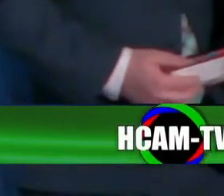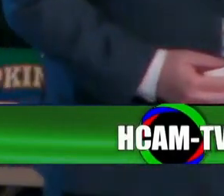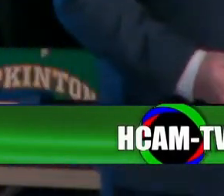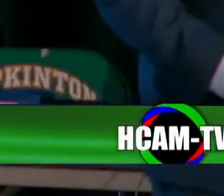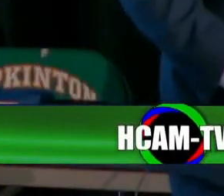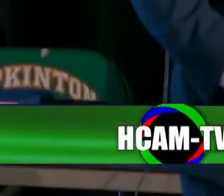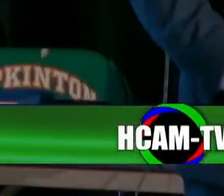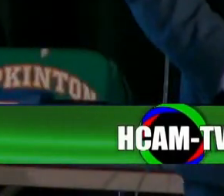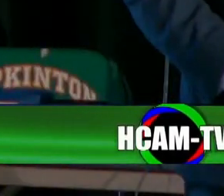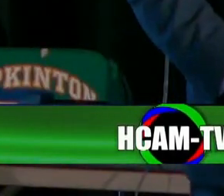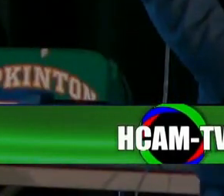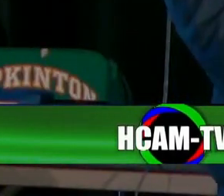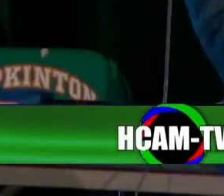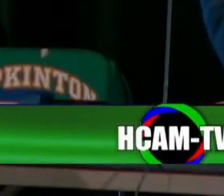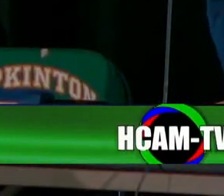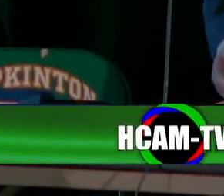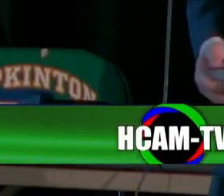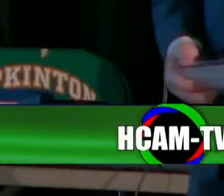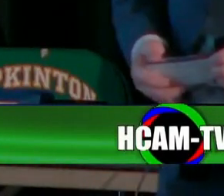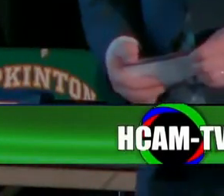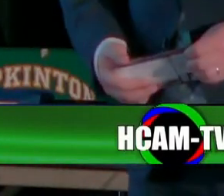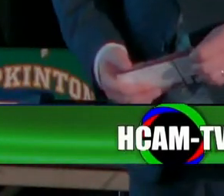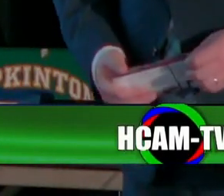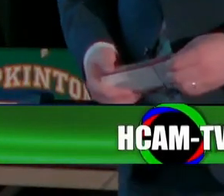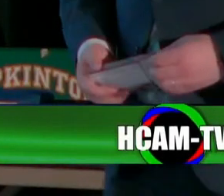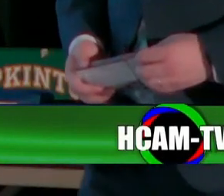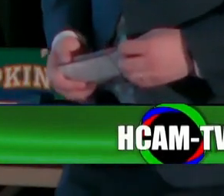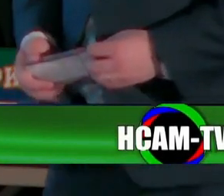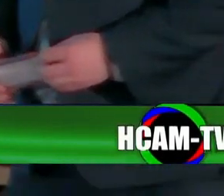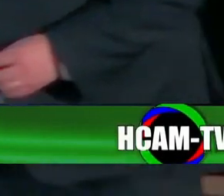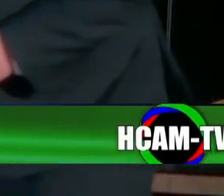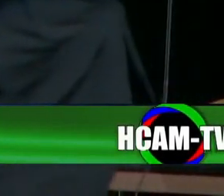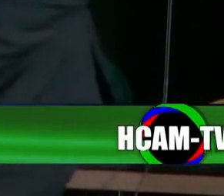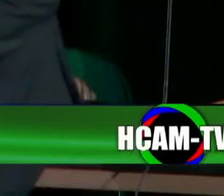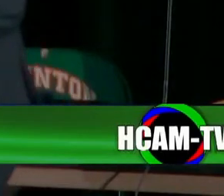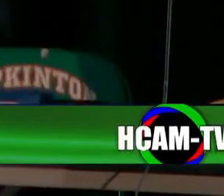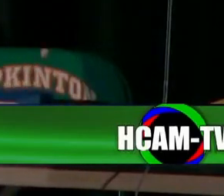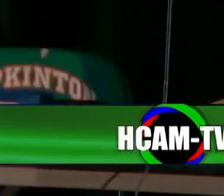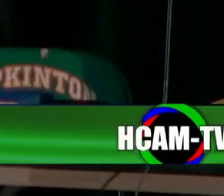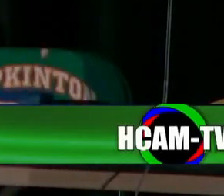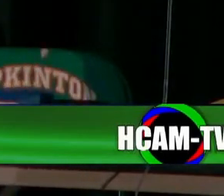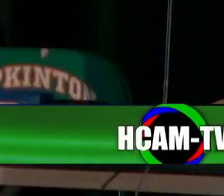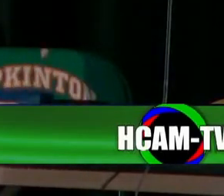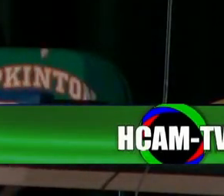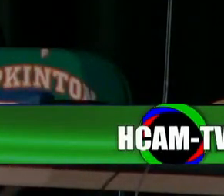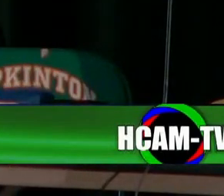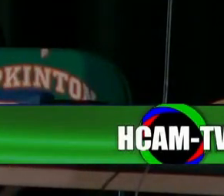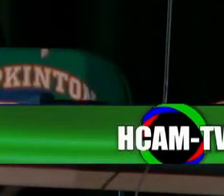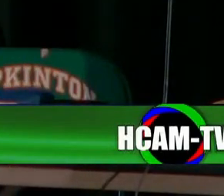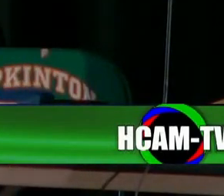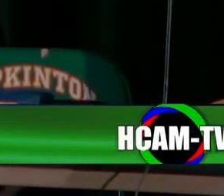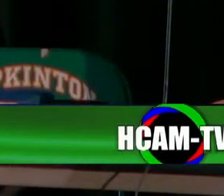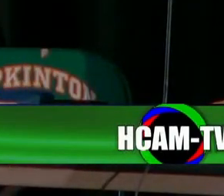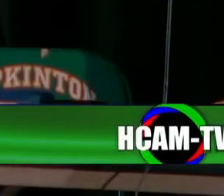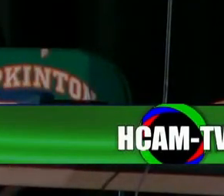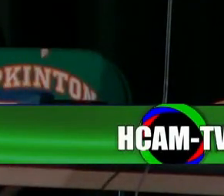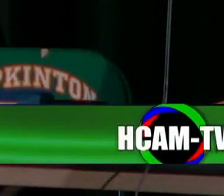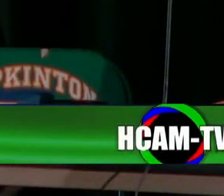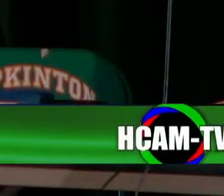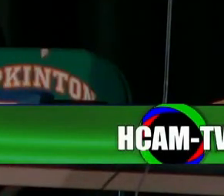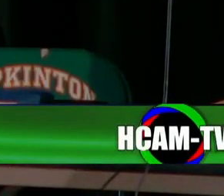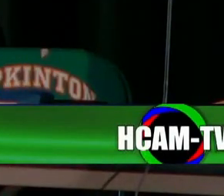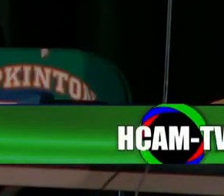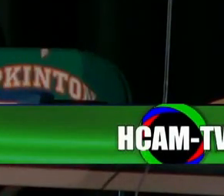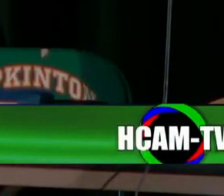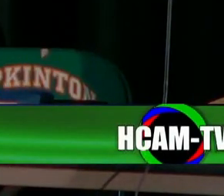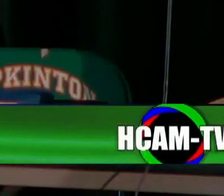now what uh um so what I will say though is that most people that are